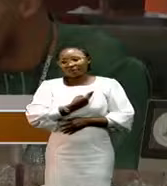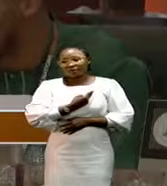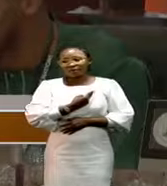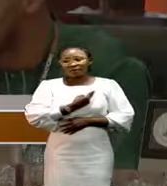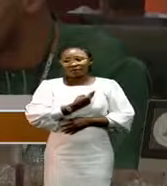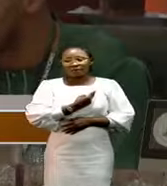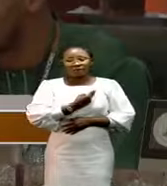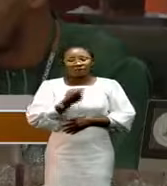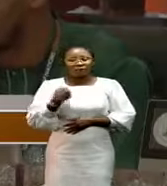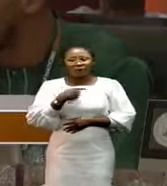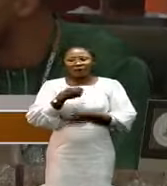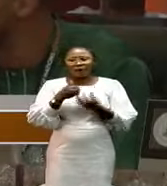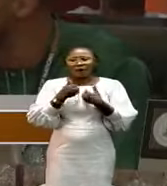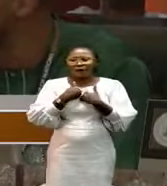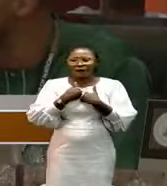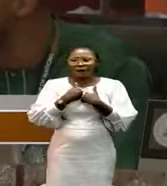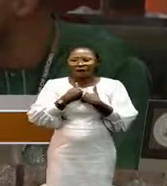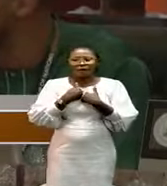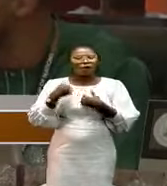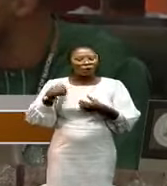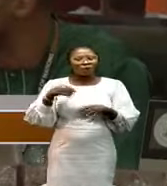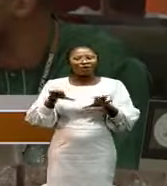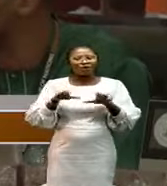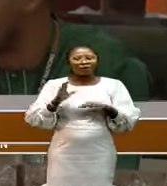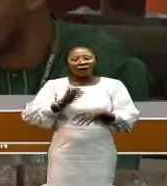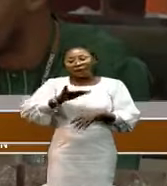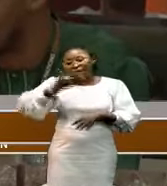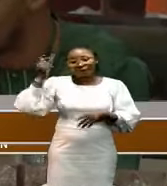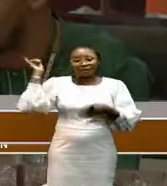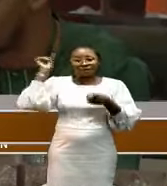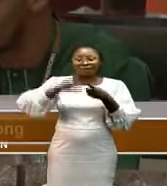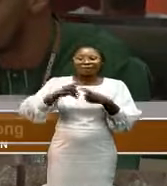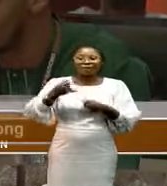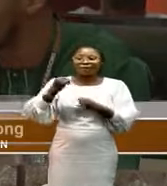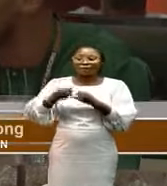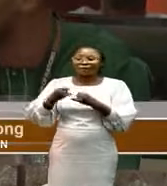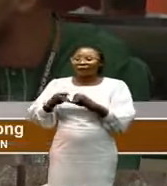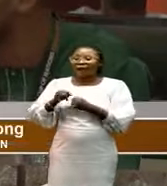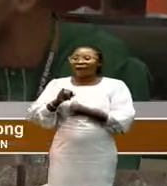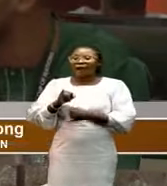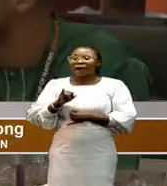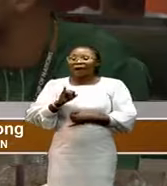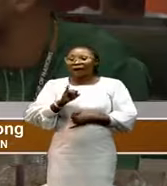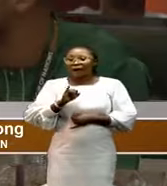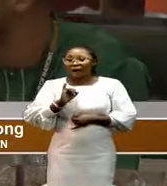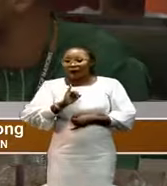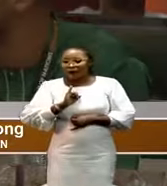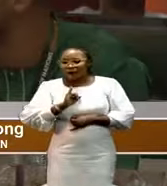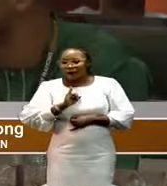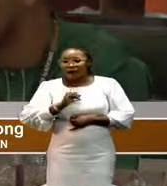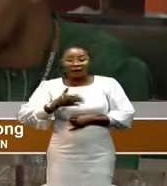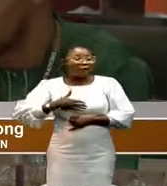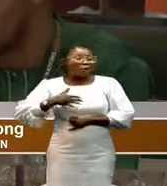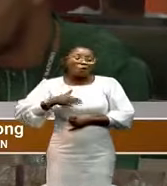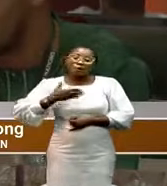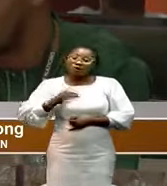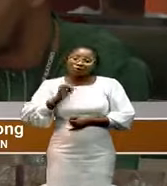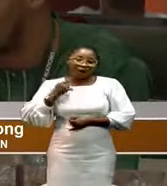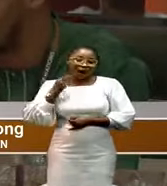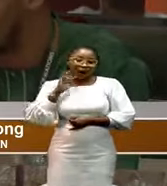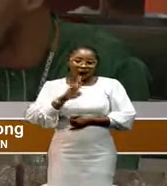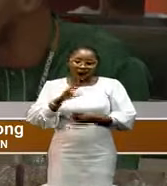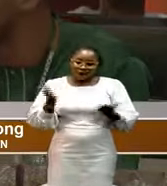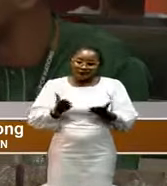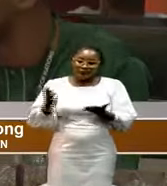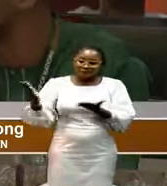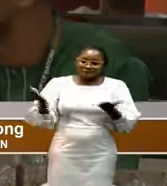we had. We did our best until the final. I wish that we were here carrying the trophy for you.